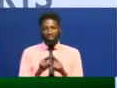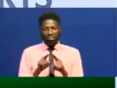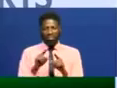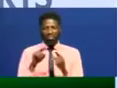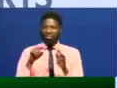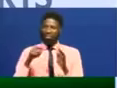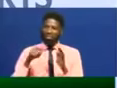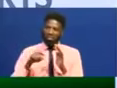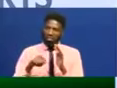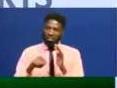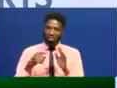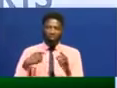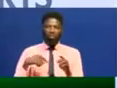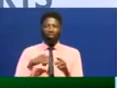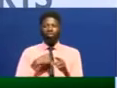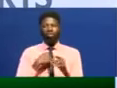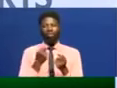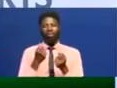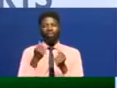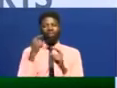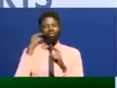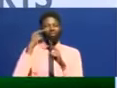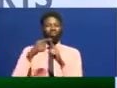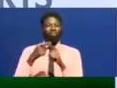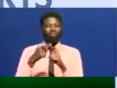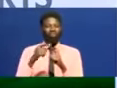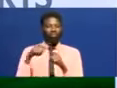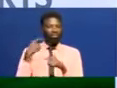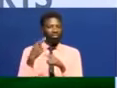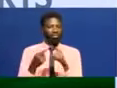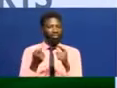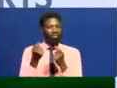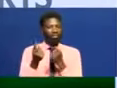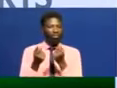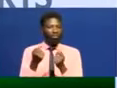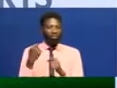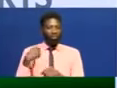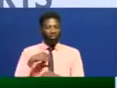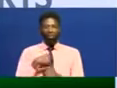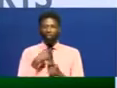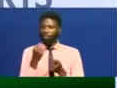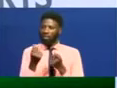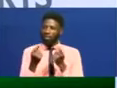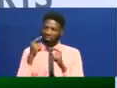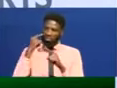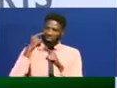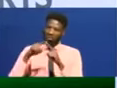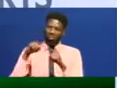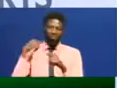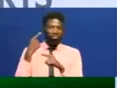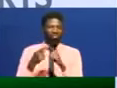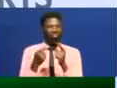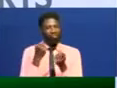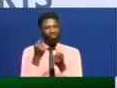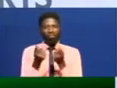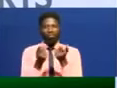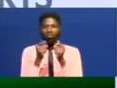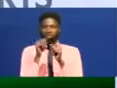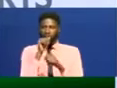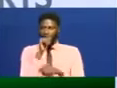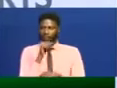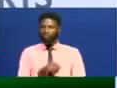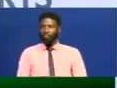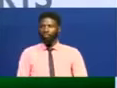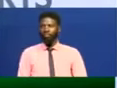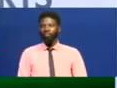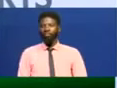because we have set very few targets for next year. We have set very, very few targets for next year. And among